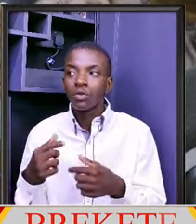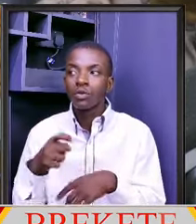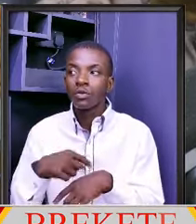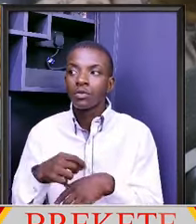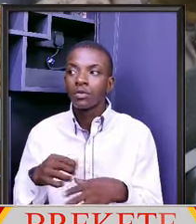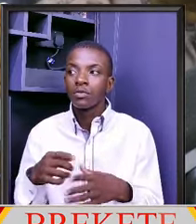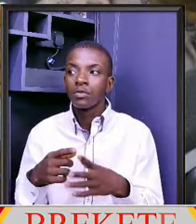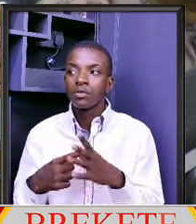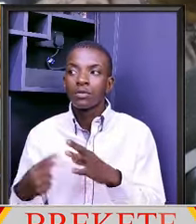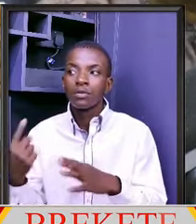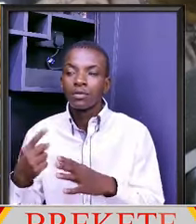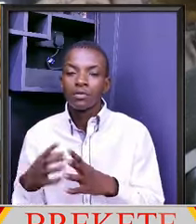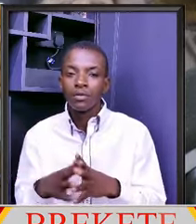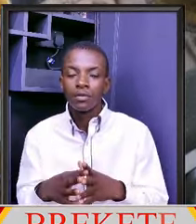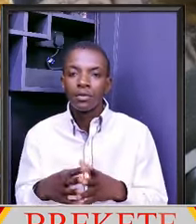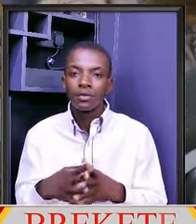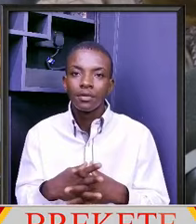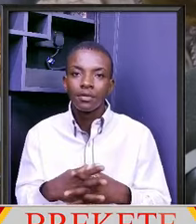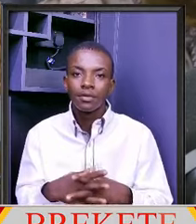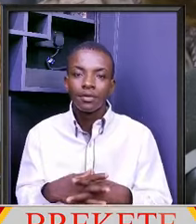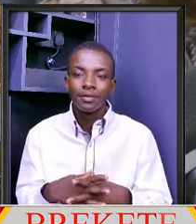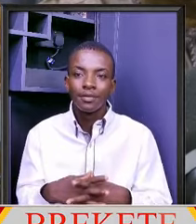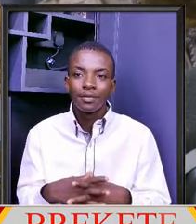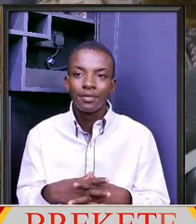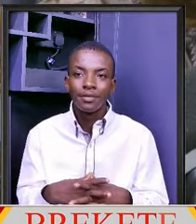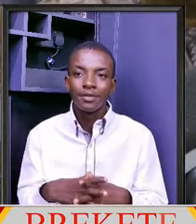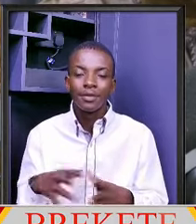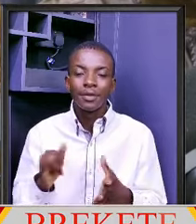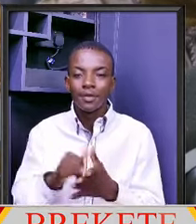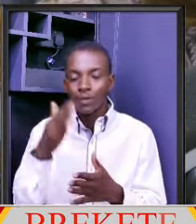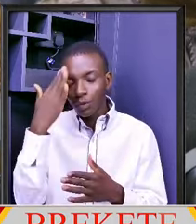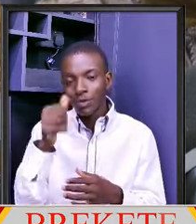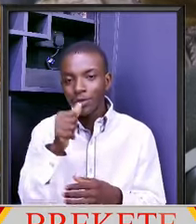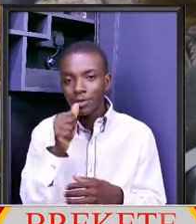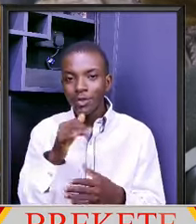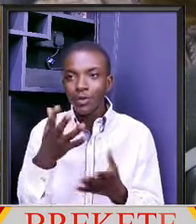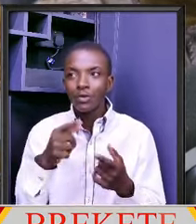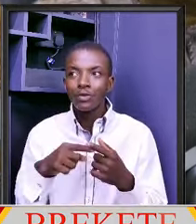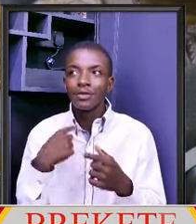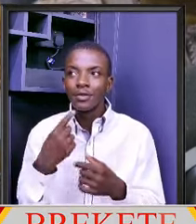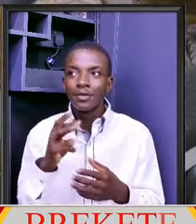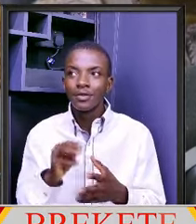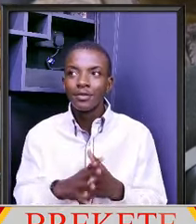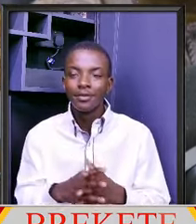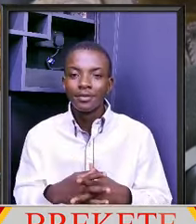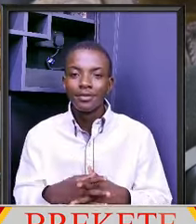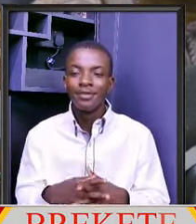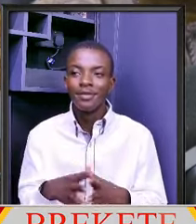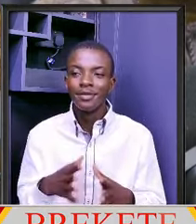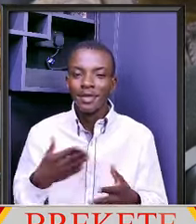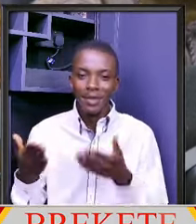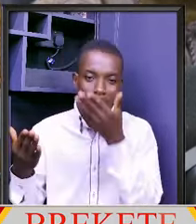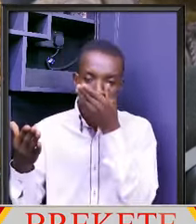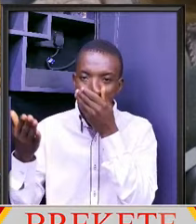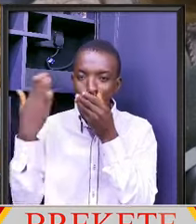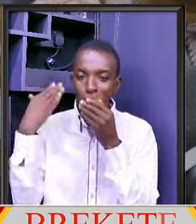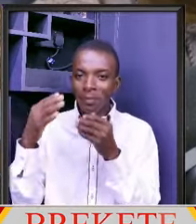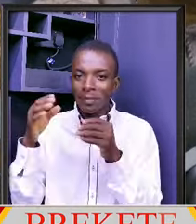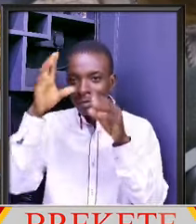say, regarding our part. So that was why I kept quiet. I wanted to tell him, my former